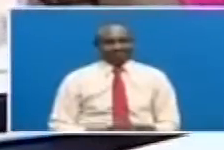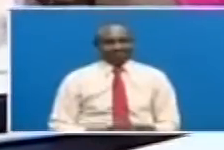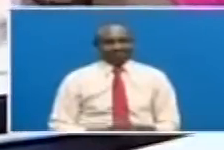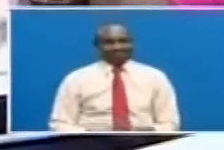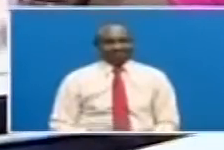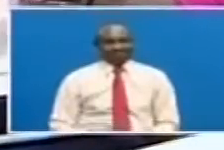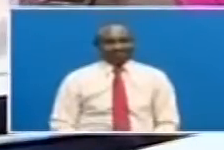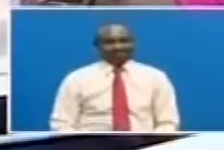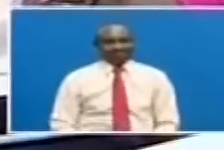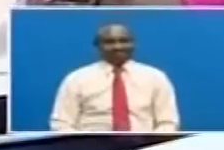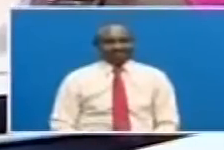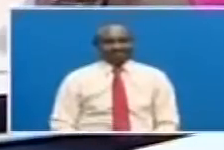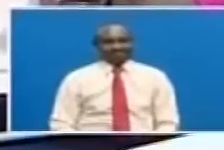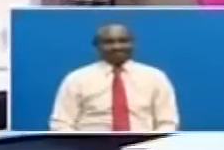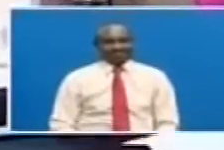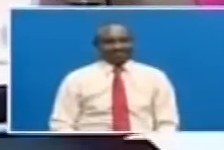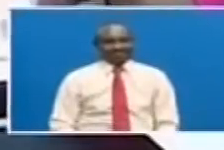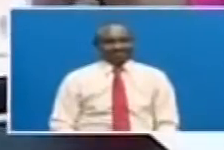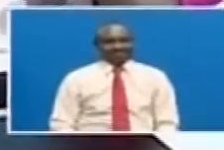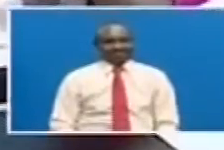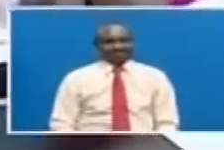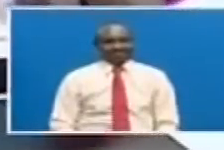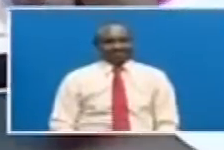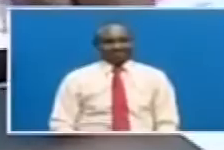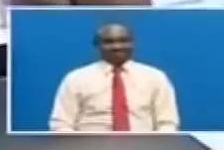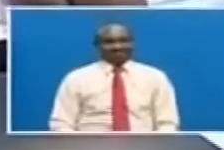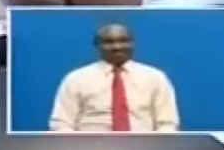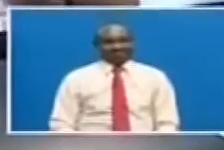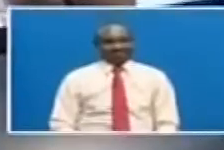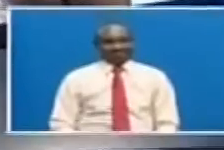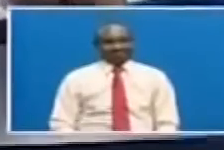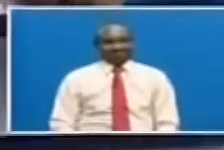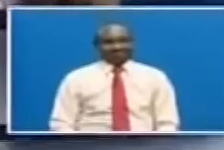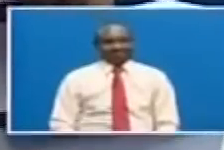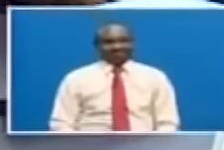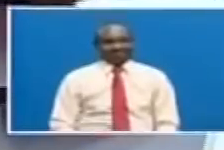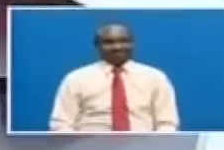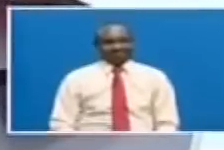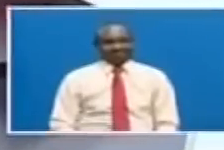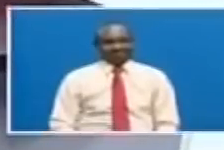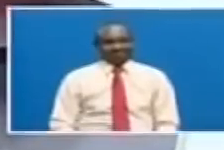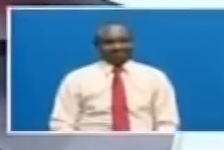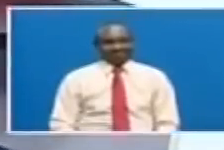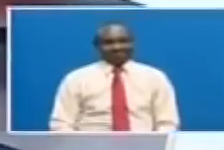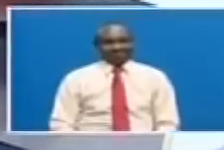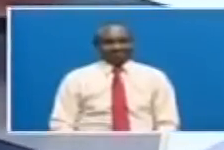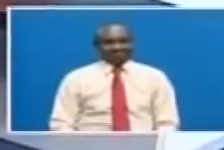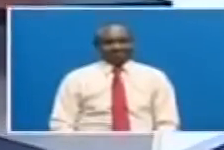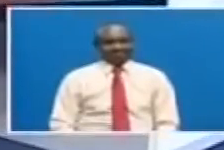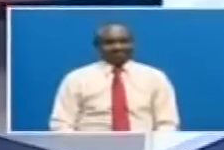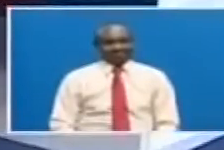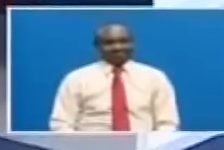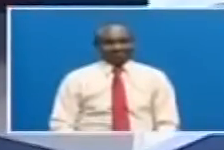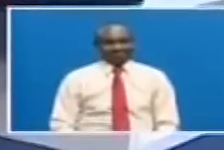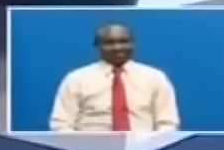unapendeza mami, vile unajibeba, imani umeweka wengine kando. Cause you look like my